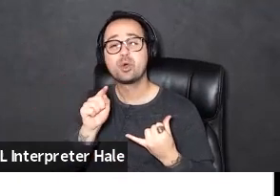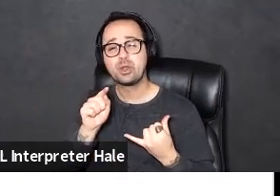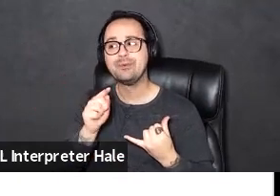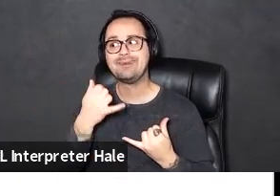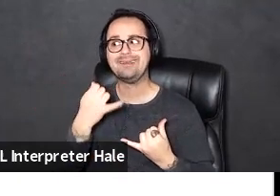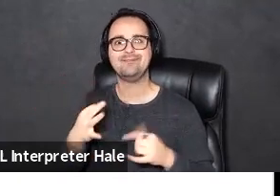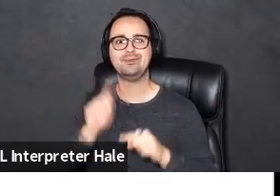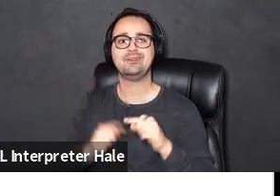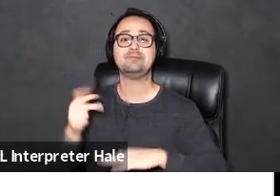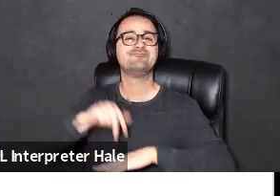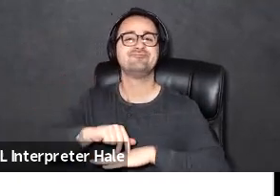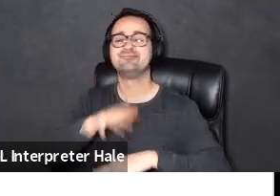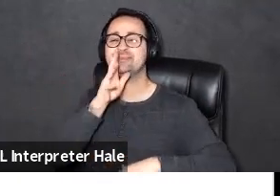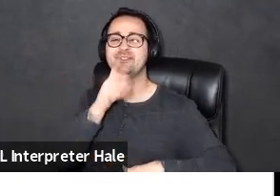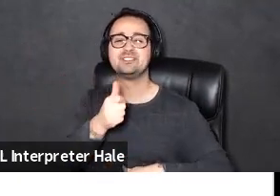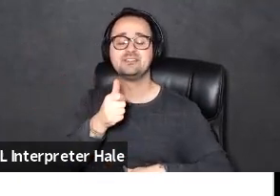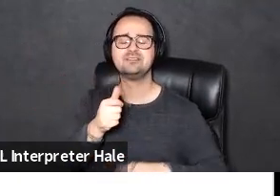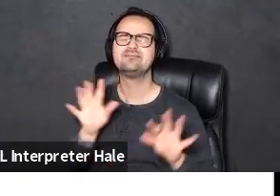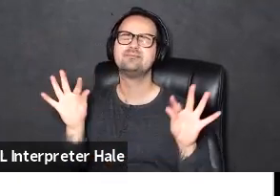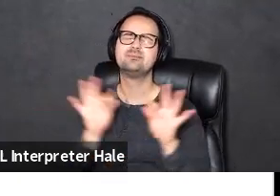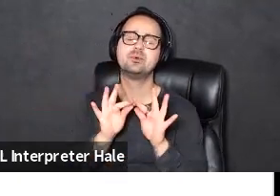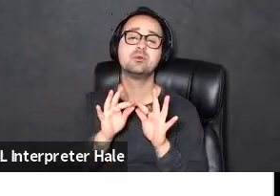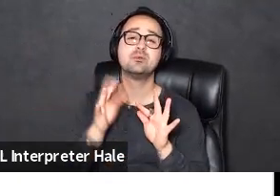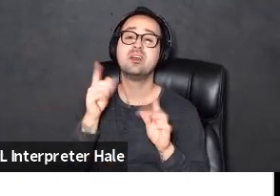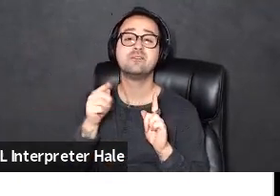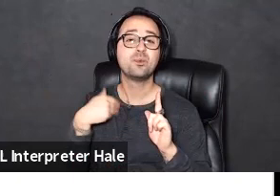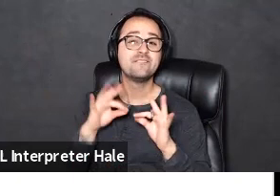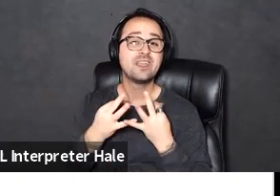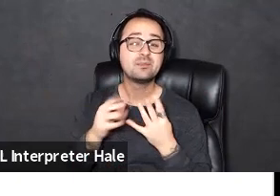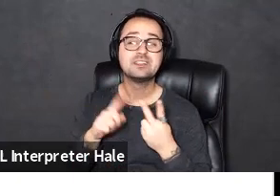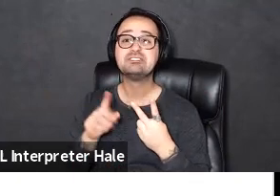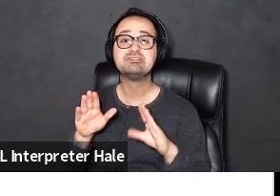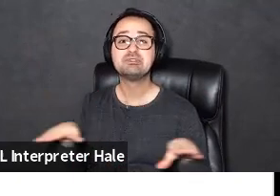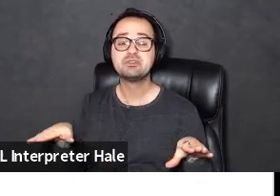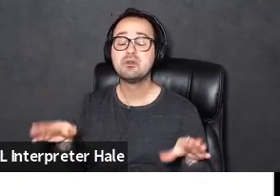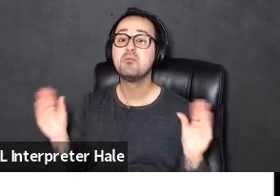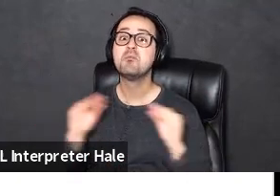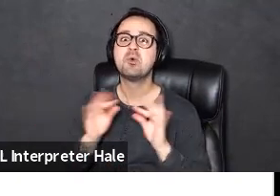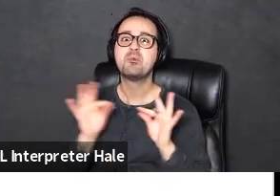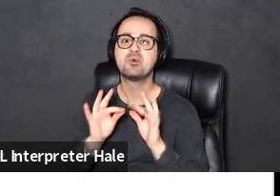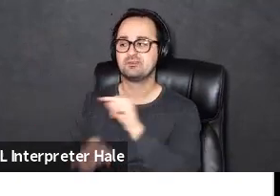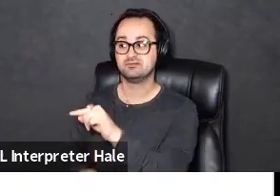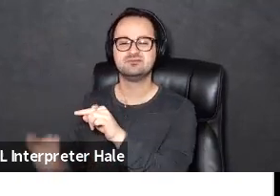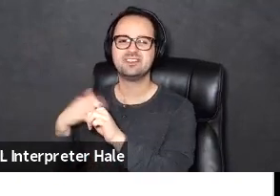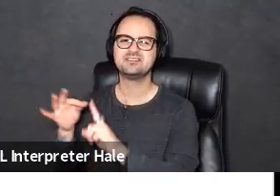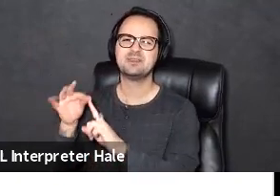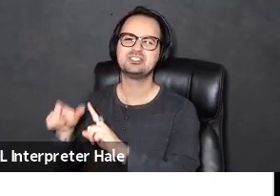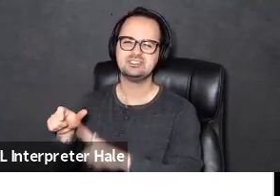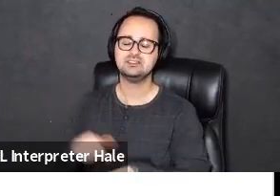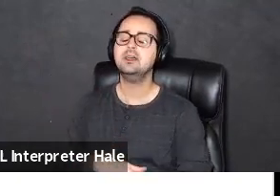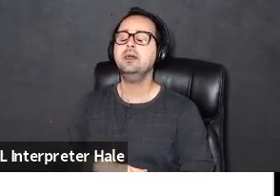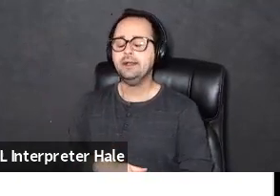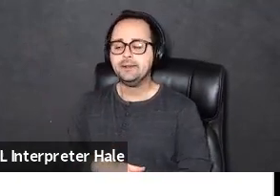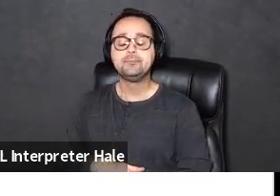yourself. It's especially important if you have a family and children, and especially even more important if you have children with special needs.